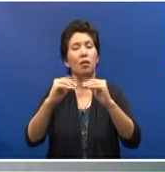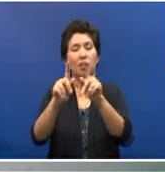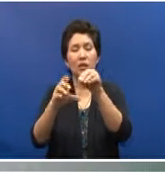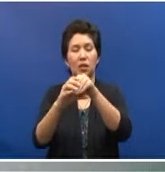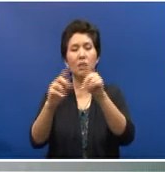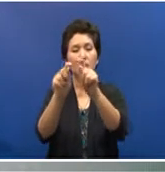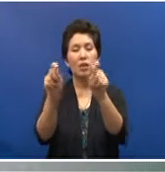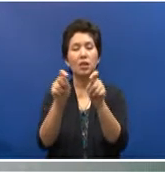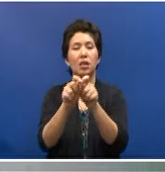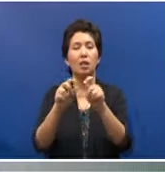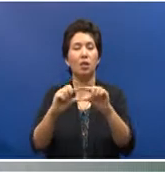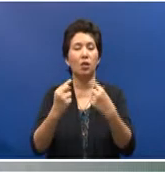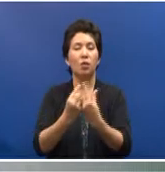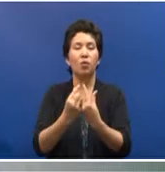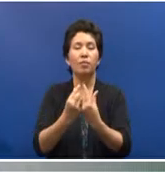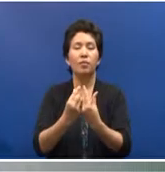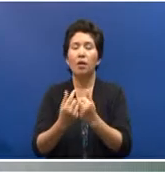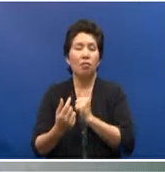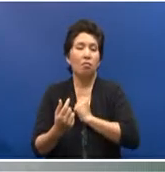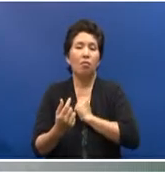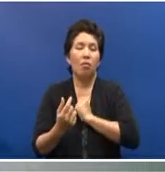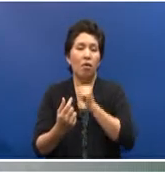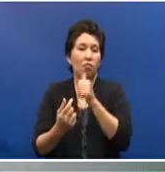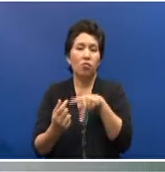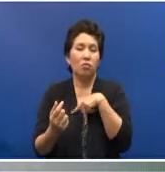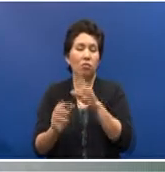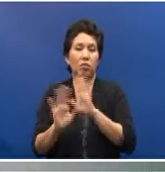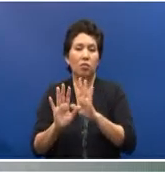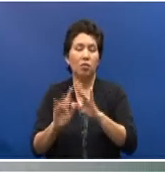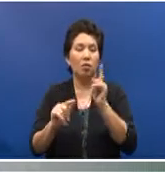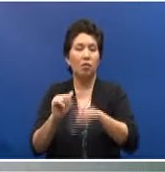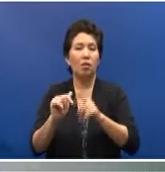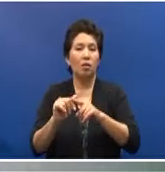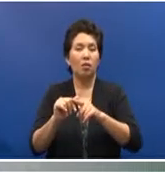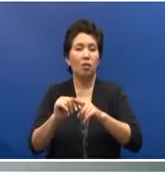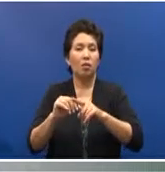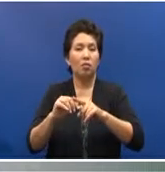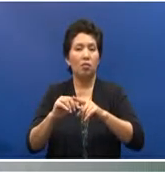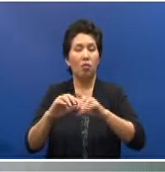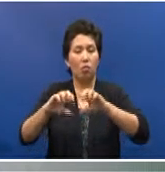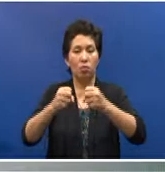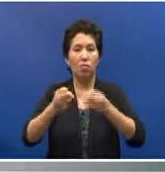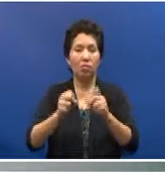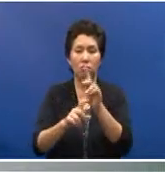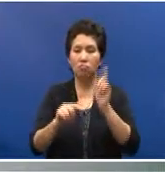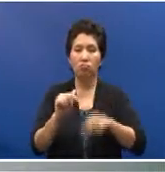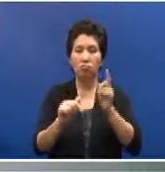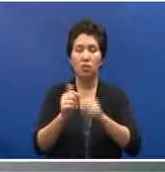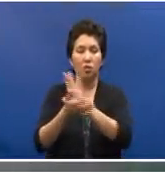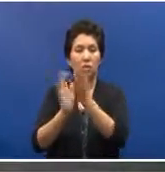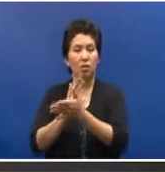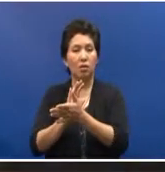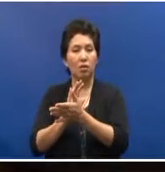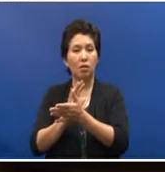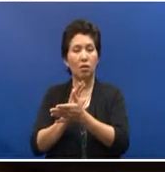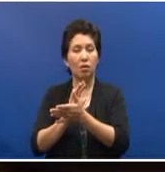group. Because they do not own the land, they cannot dispose of it as they please. Okay, so they